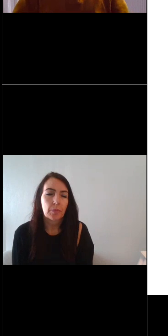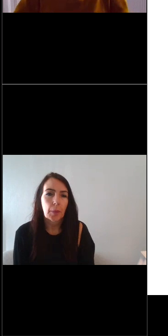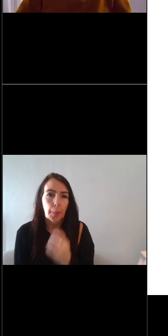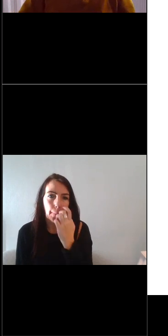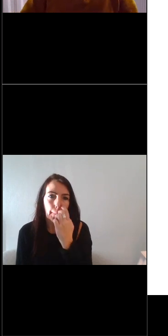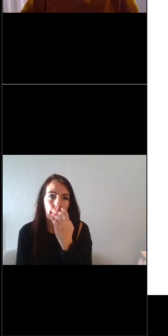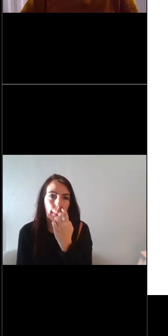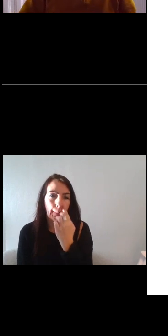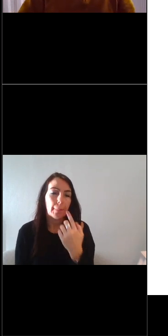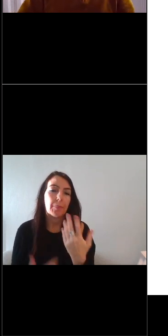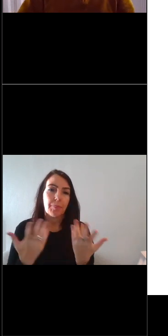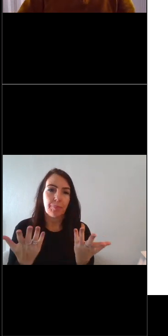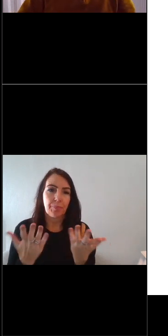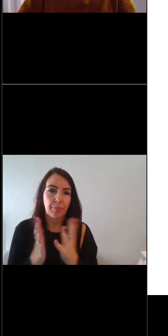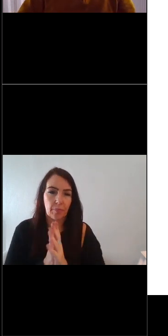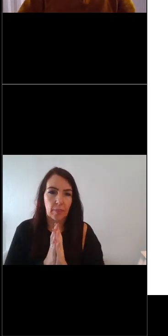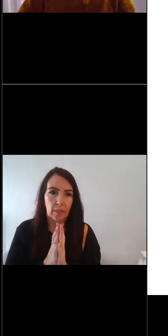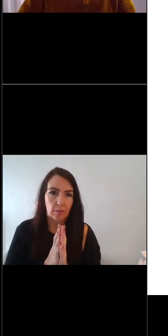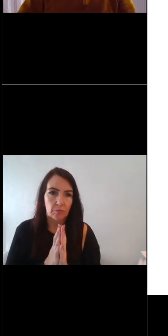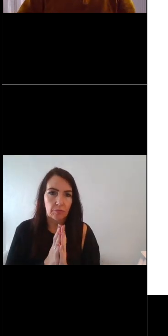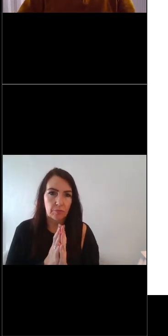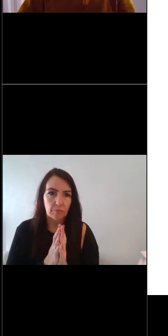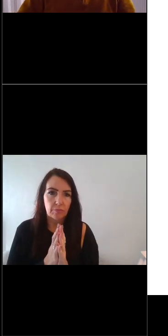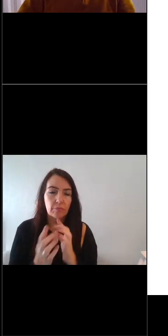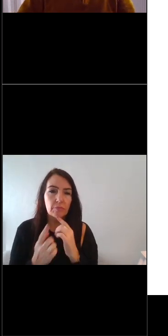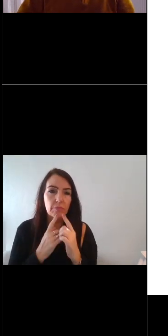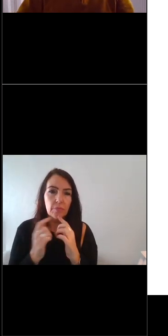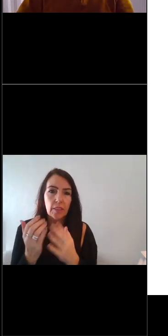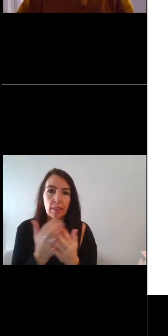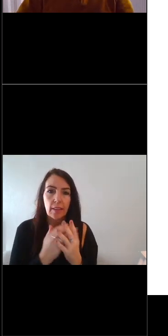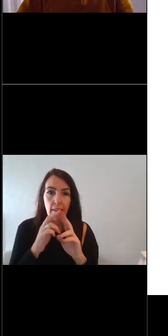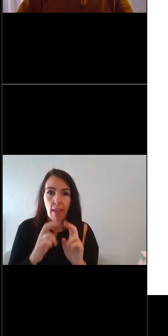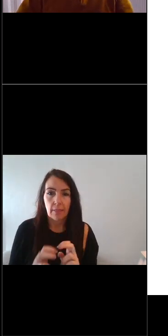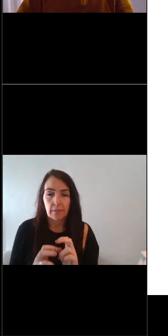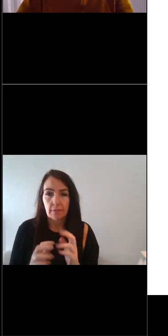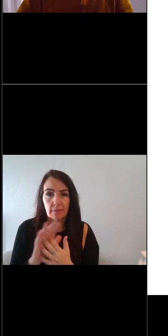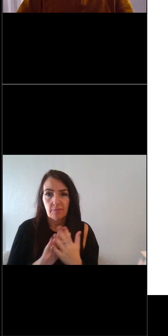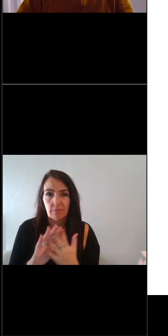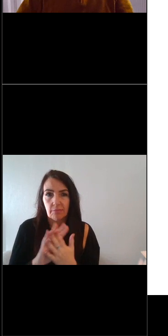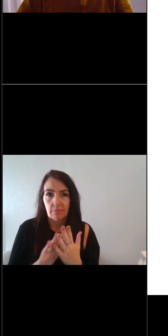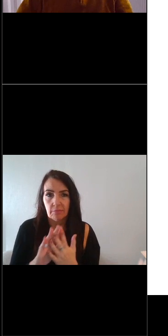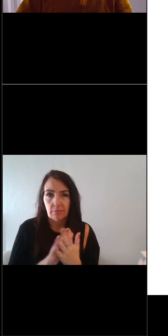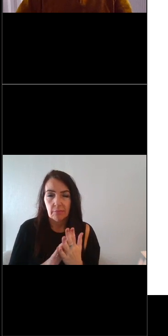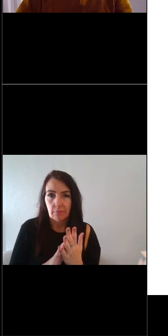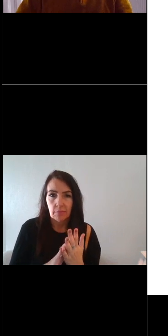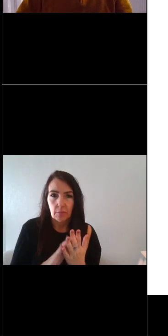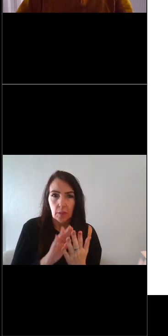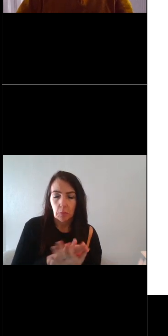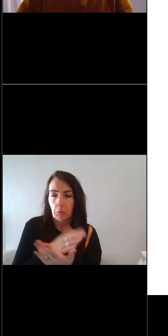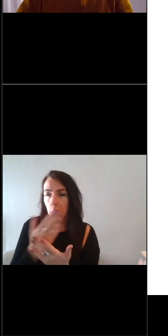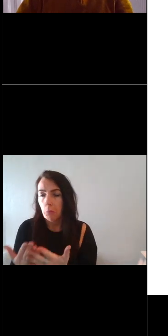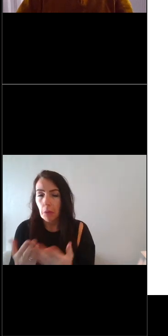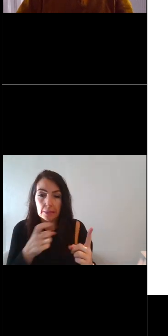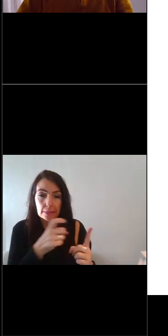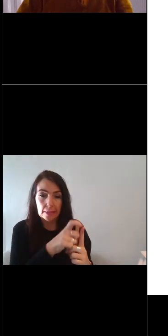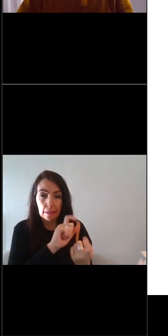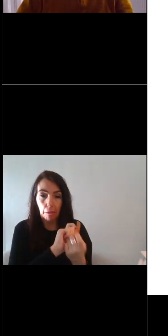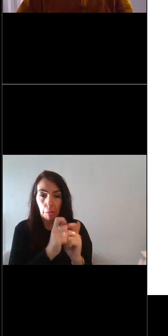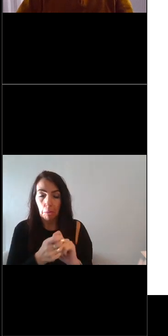So effective data collection and analysis doesn't just enable a like-for-like transition from diesel to battery